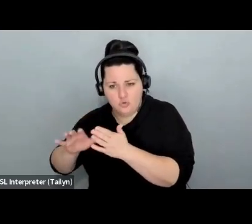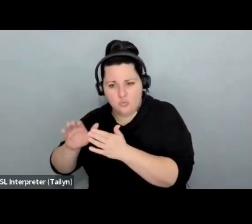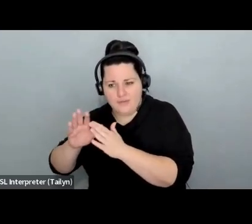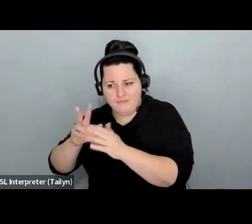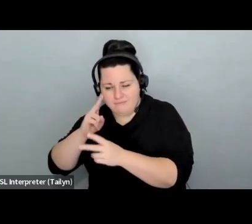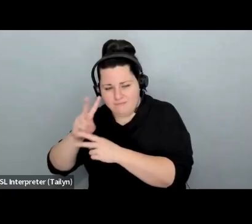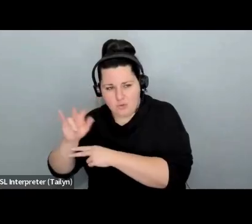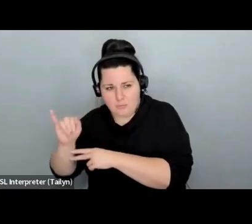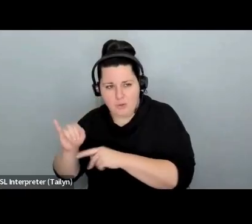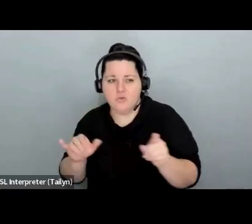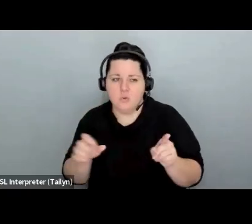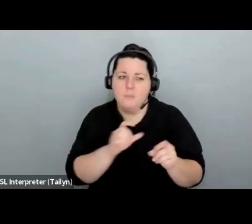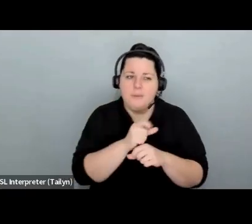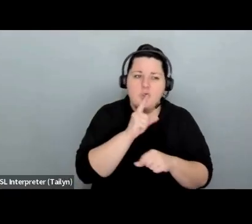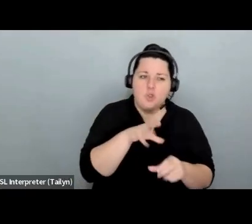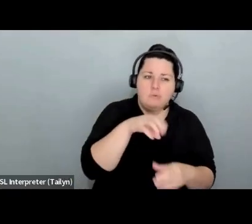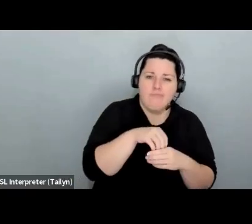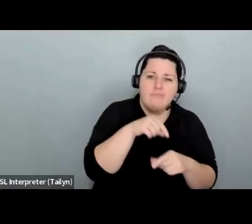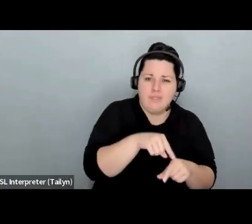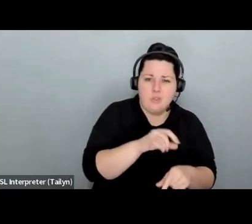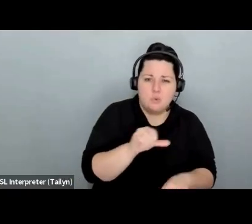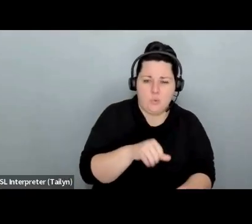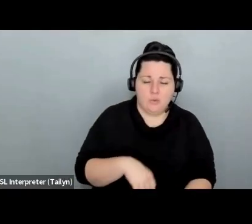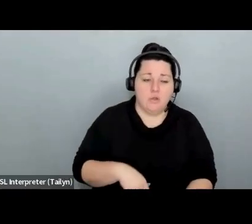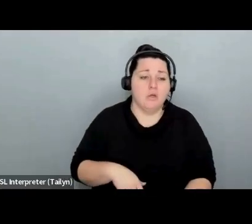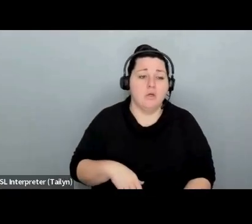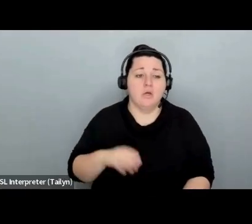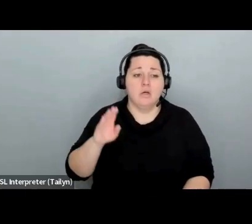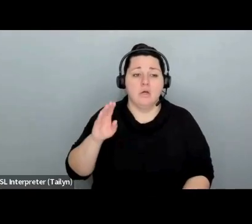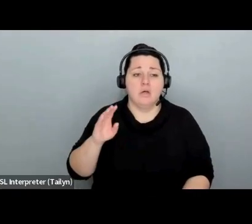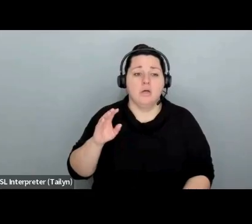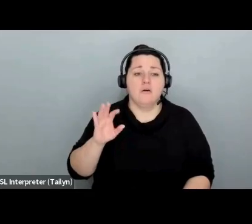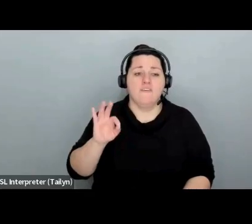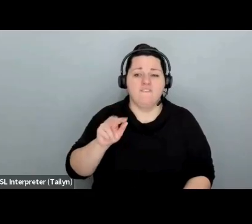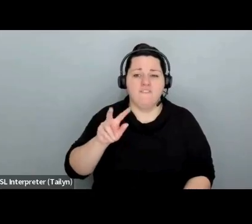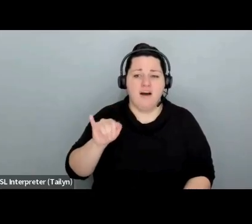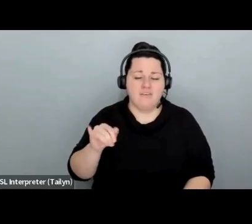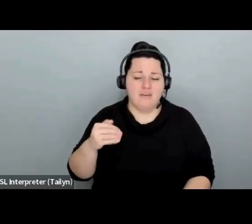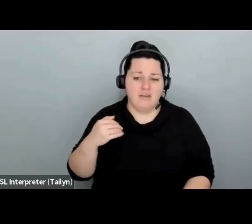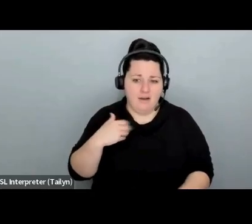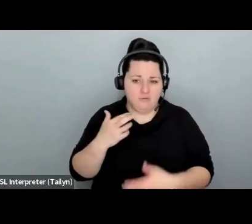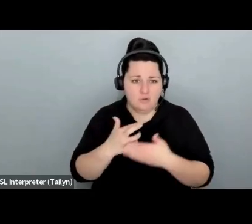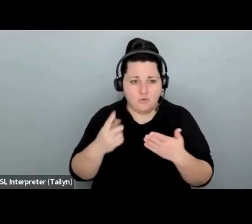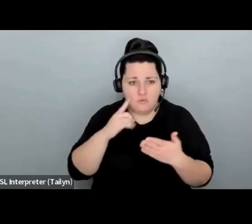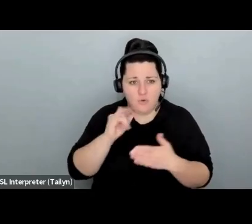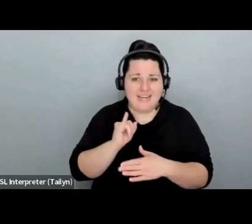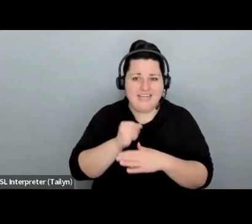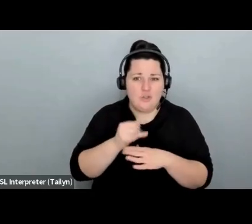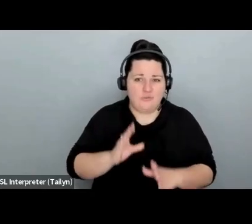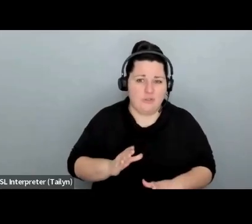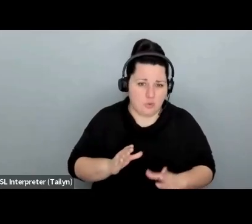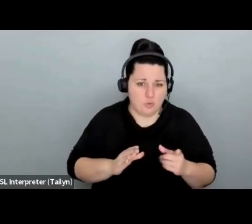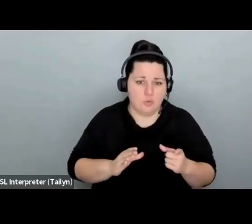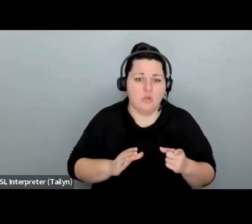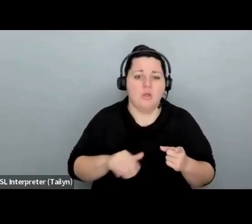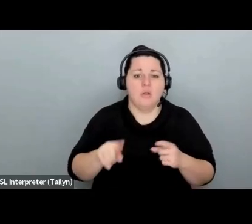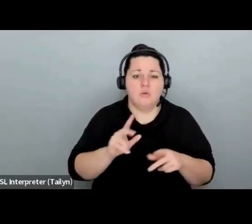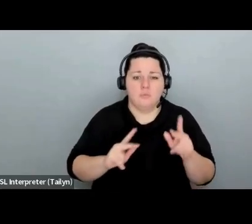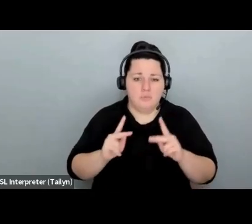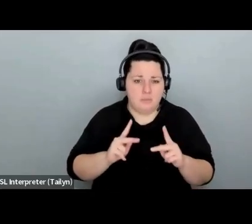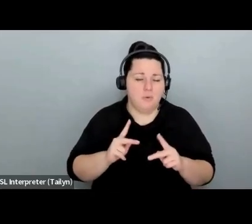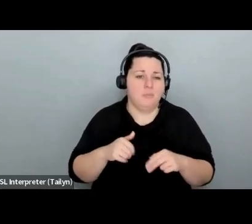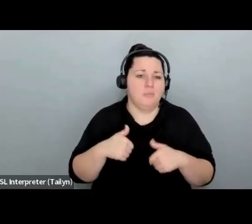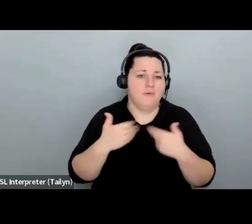make sure you're participating in this too. Bobby also has resources for interveners or those who provide direct support